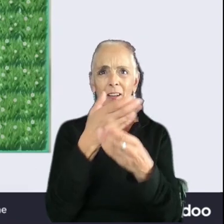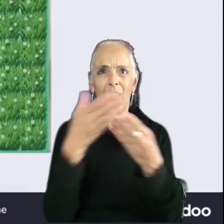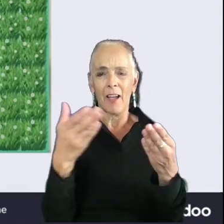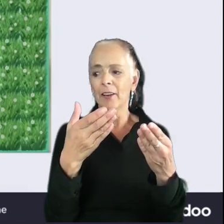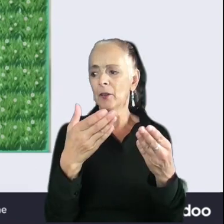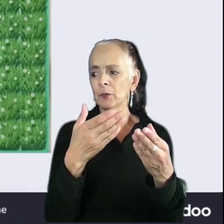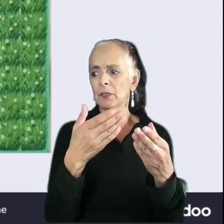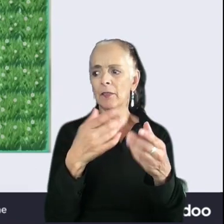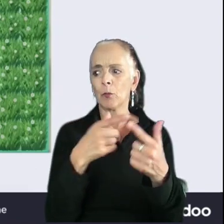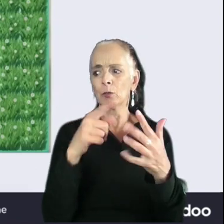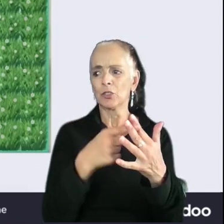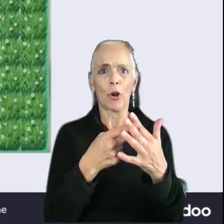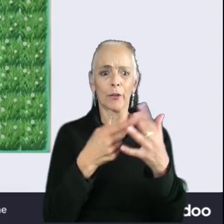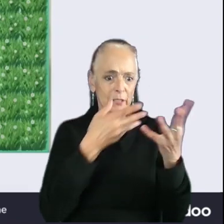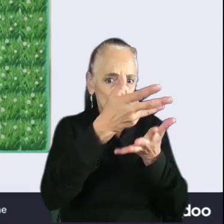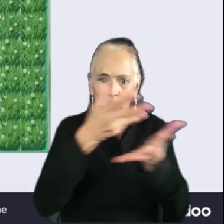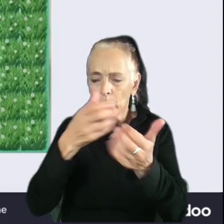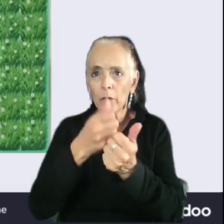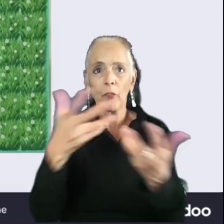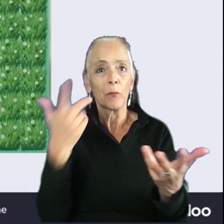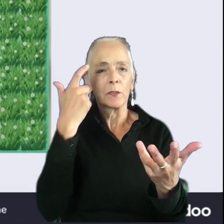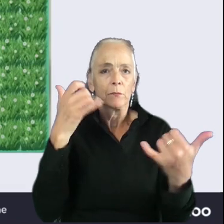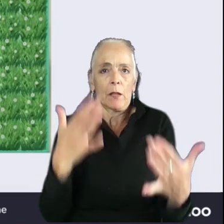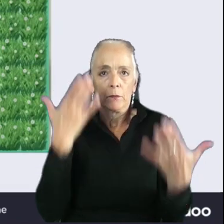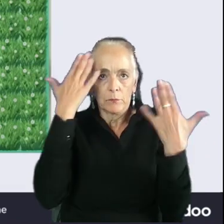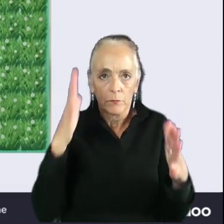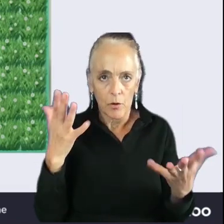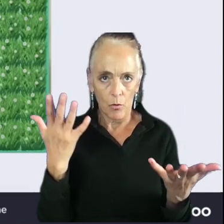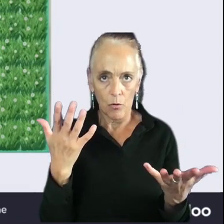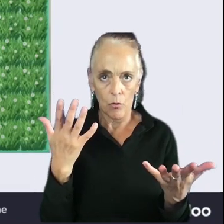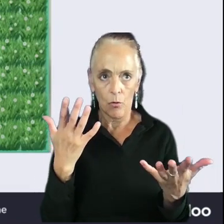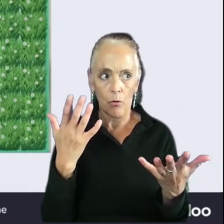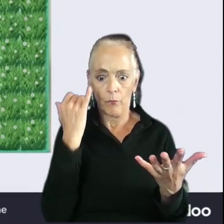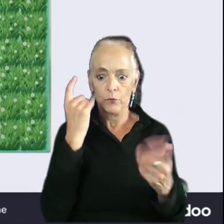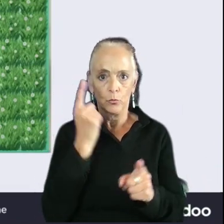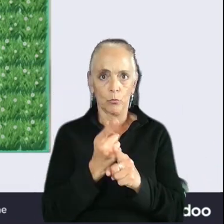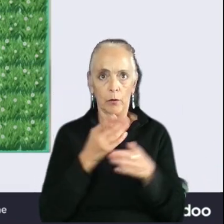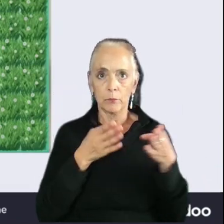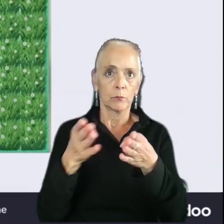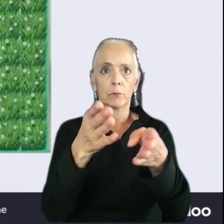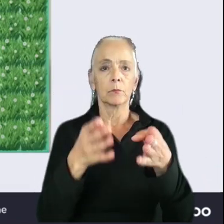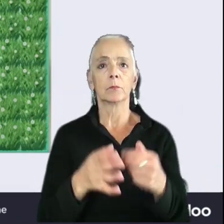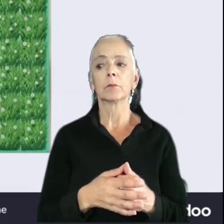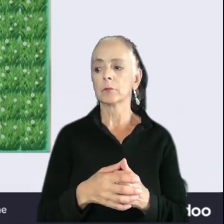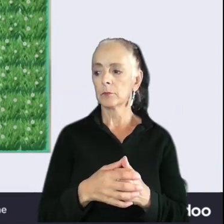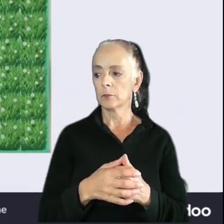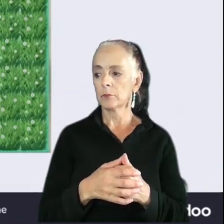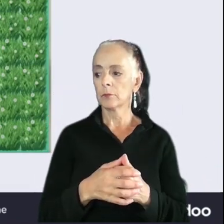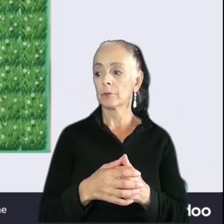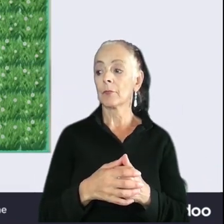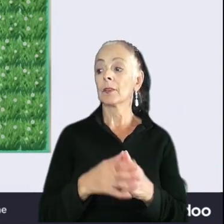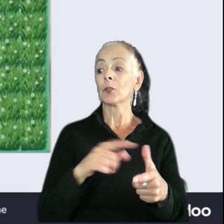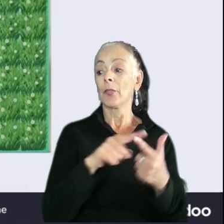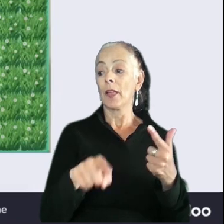interacting with everything as if they didn't really have a clue if they were really going in the right direction. And then